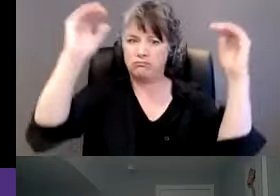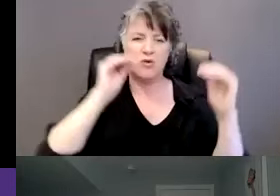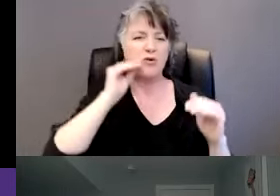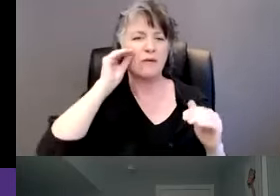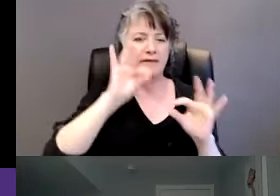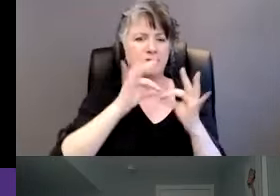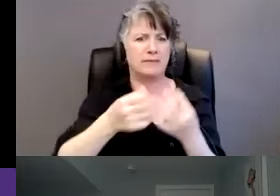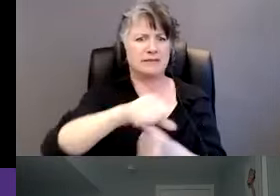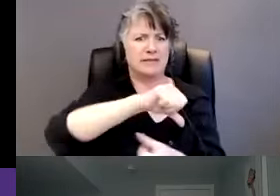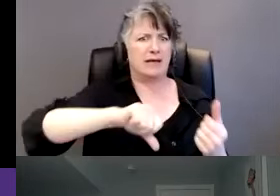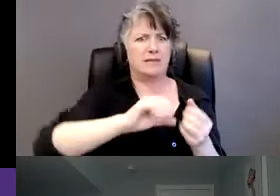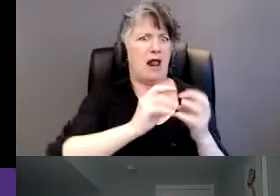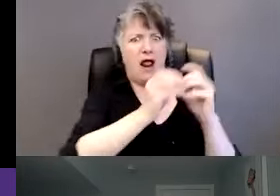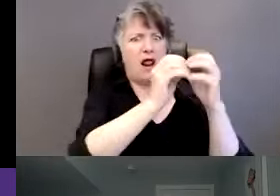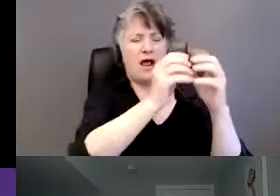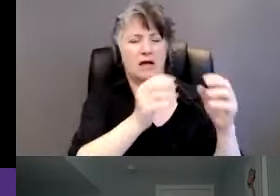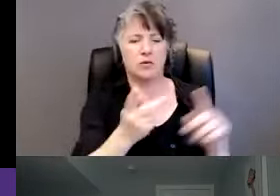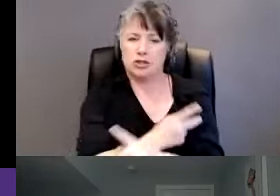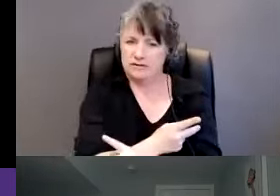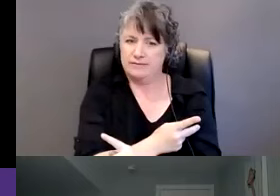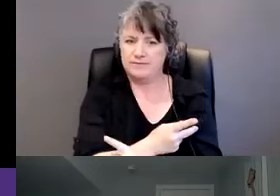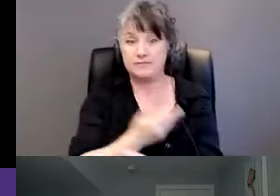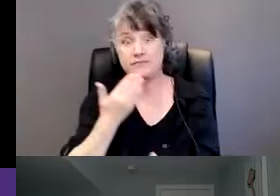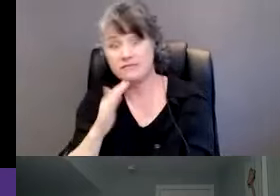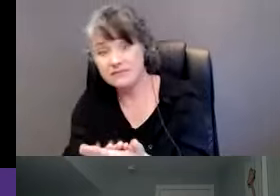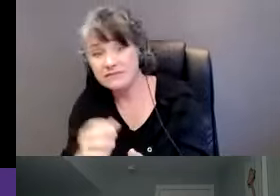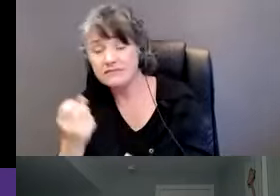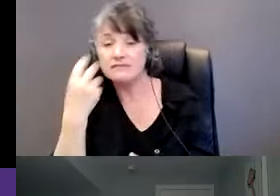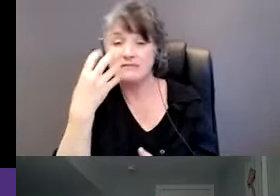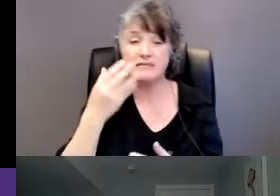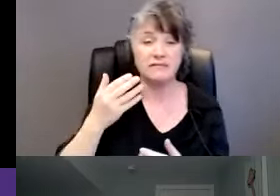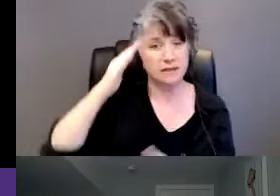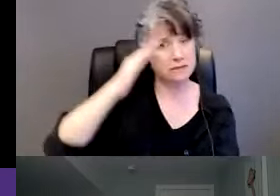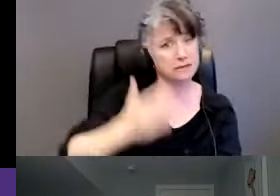dynamic. Mrs. Smith indicated that their adult son, who